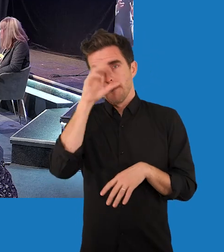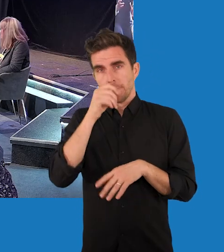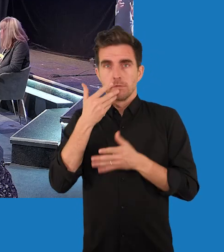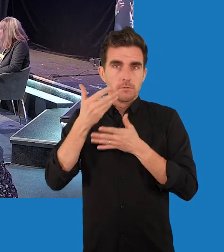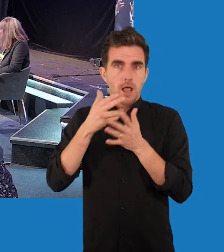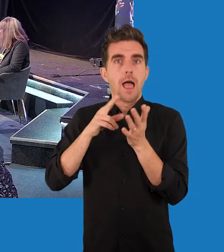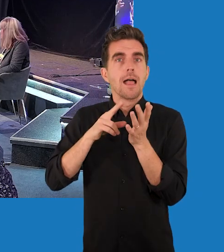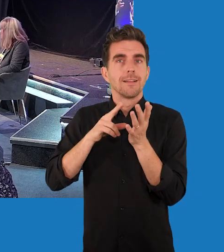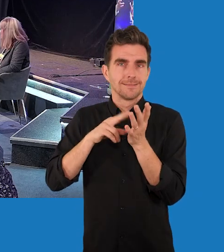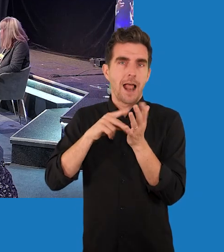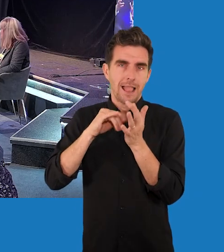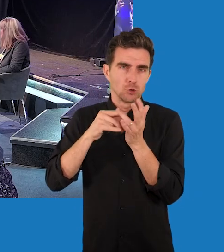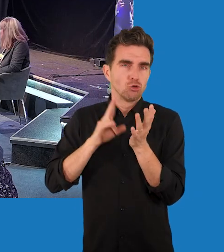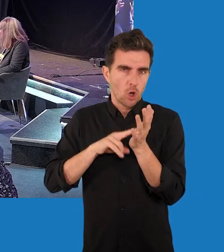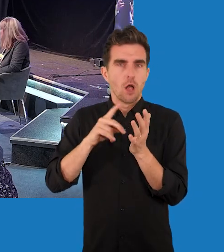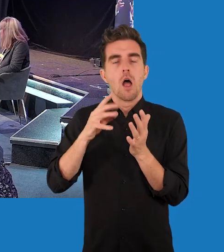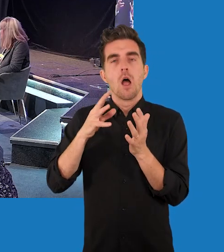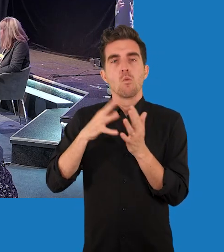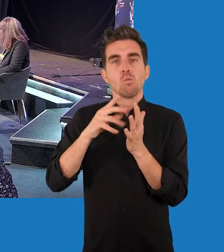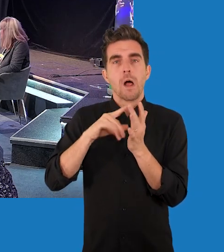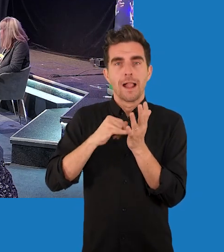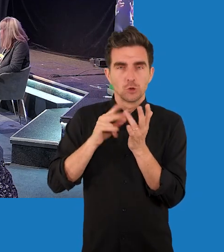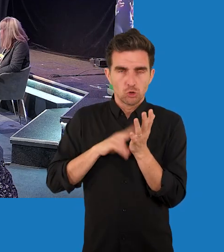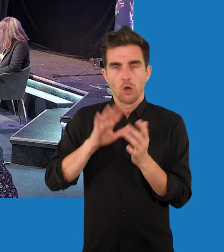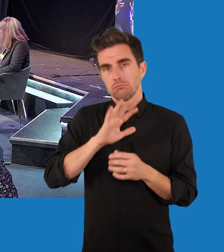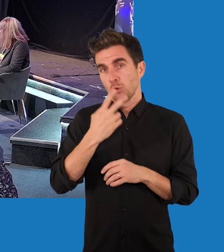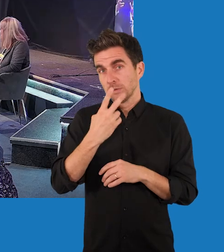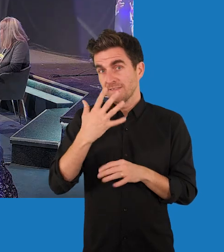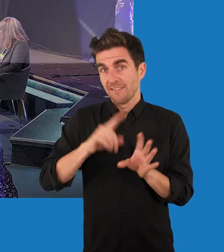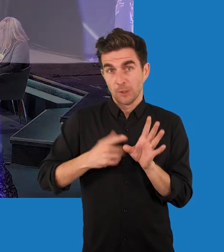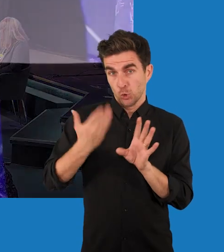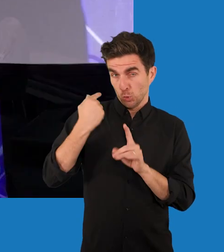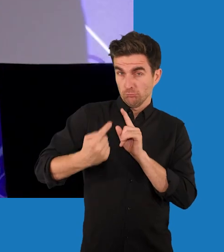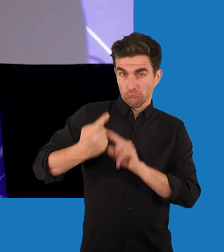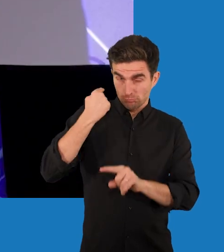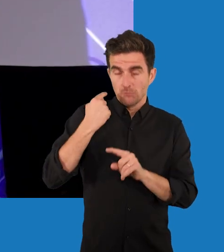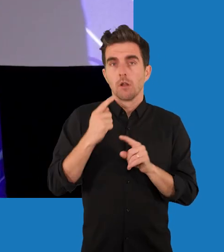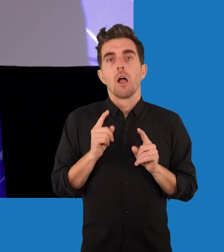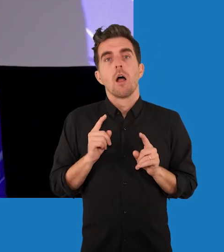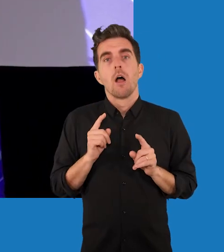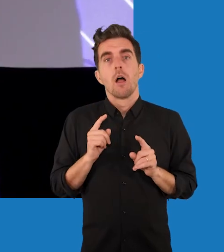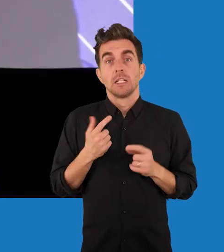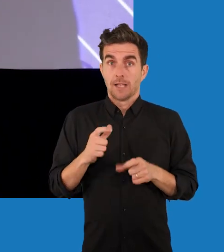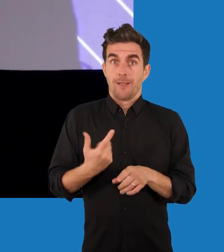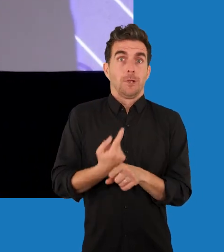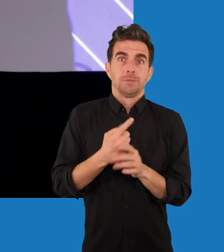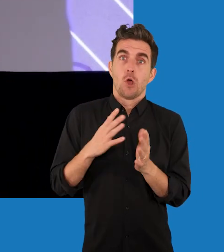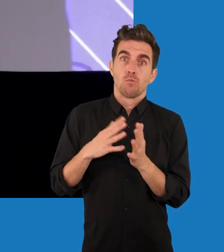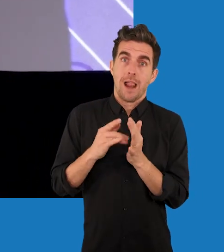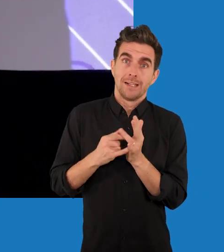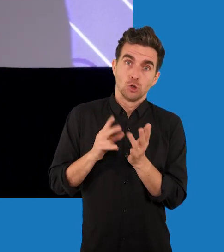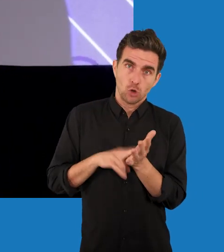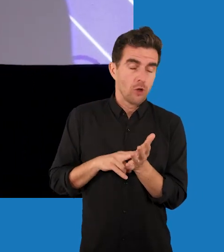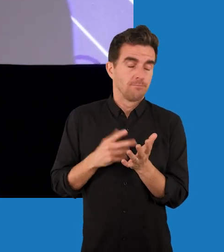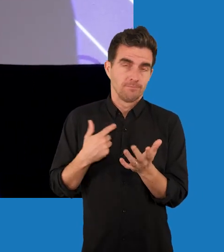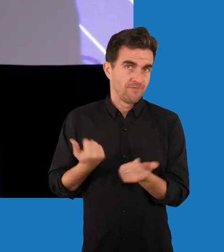years. And I've remember the conversations about the Nelson and the Wilson 25 years ago. We're still